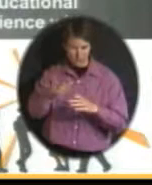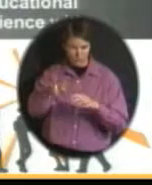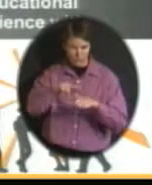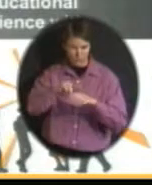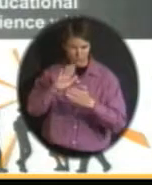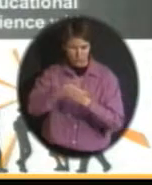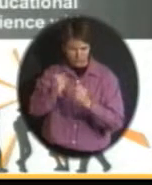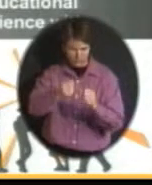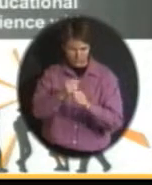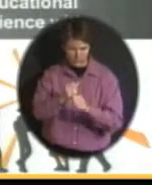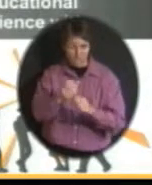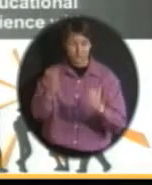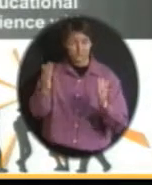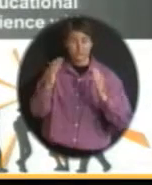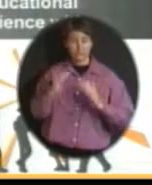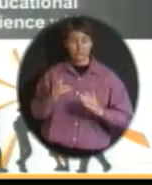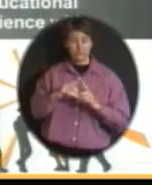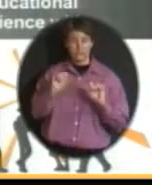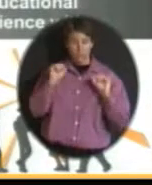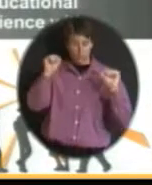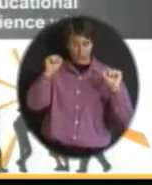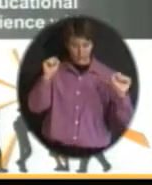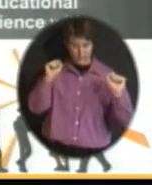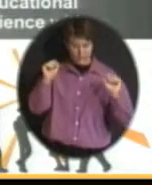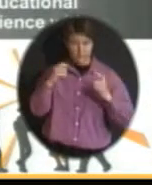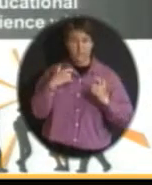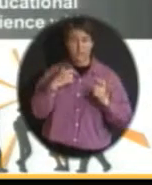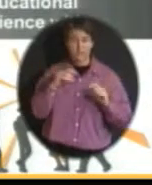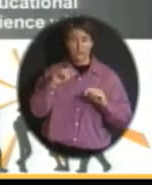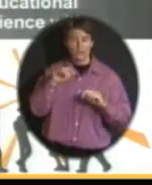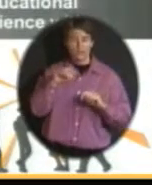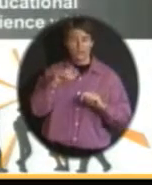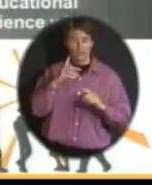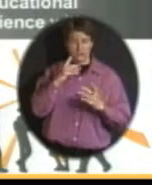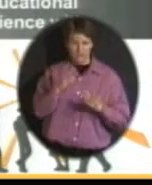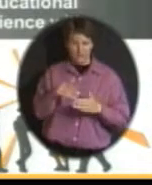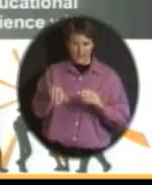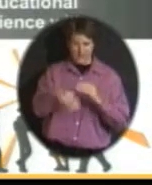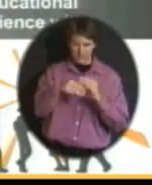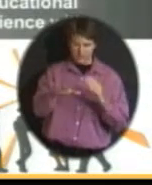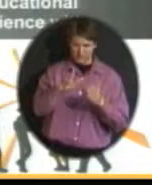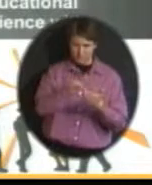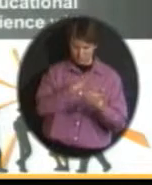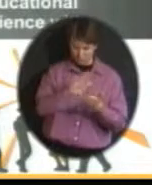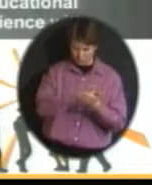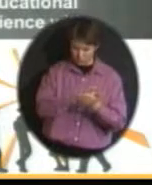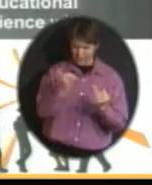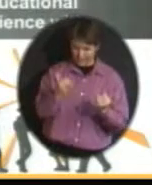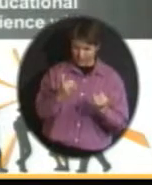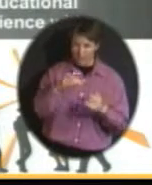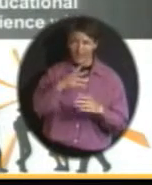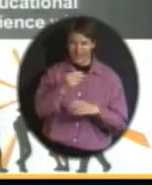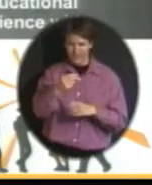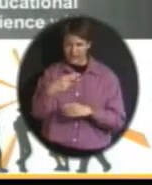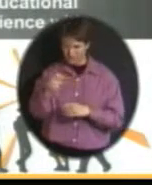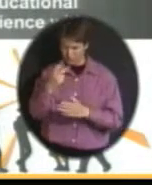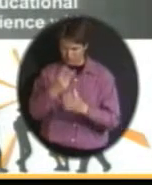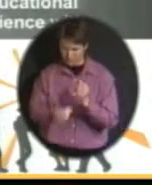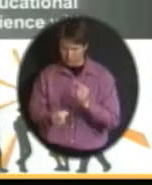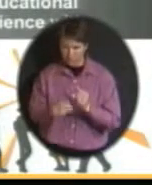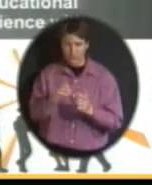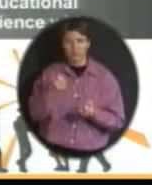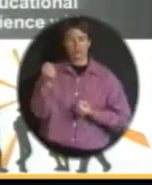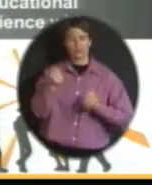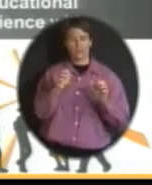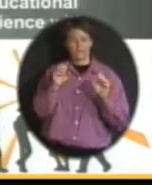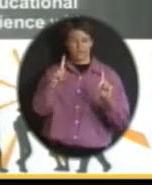only a high school offering, but as of this year it's been extended to the middle school level. And then we also offer driver's education, which is extremely popular